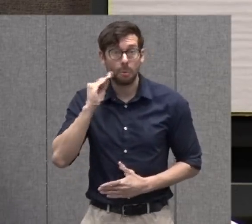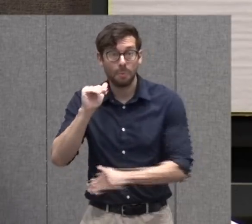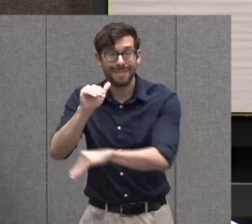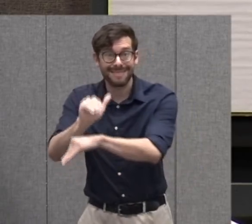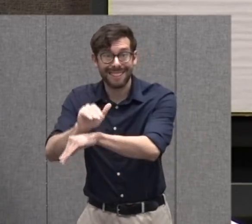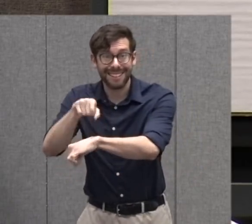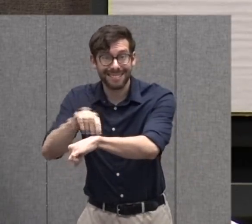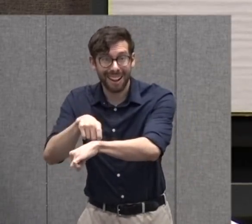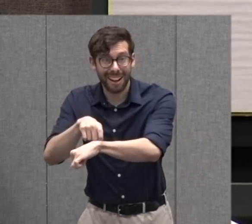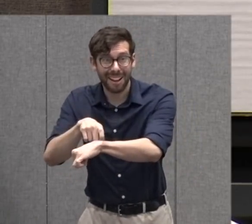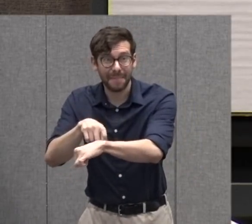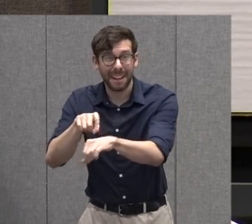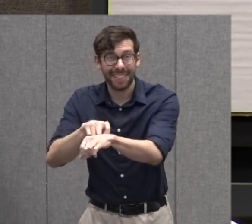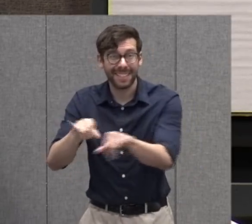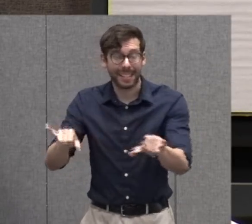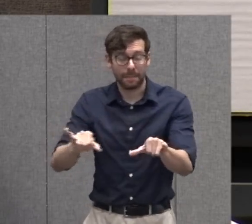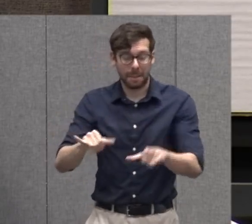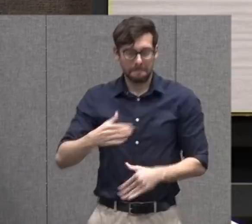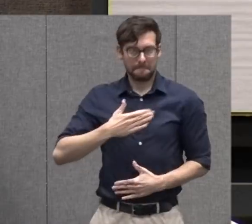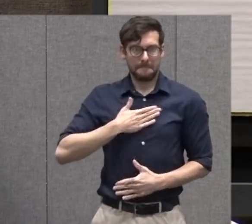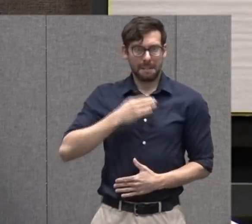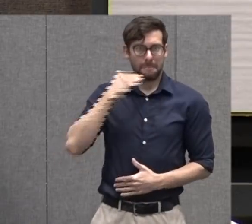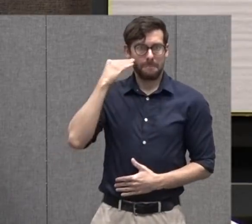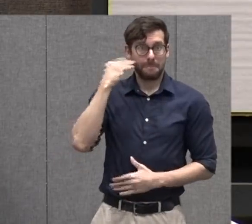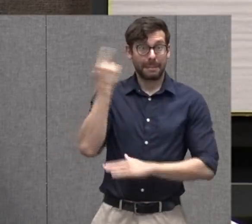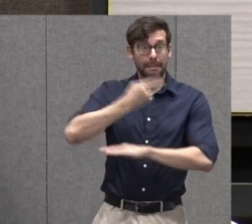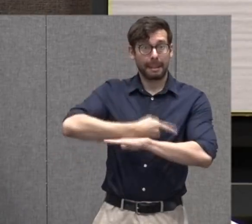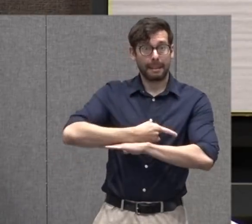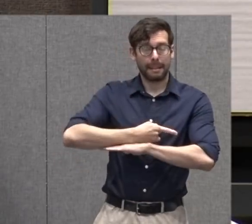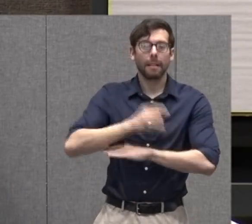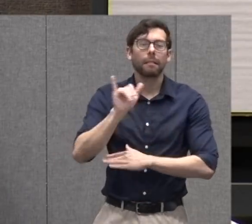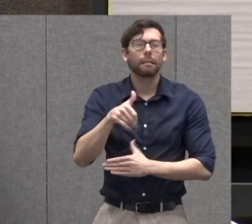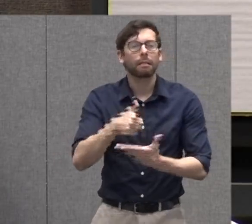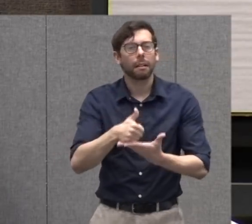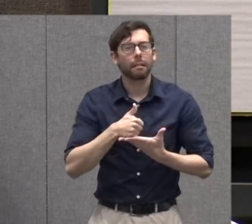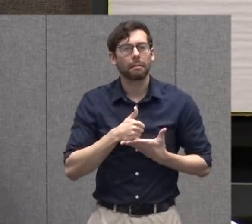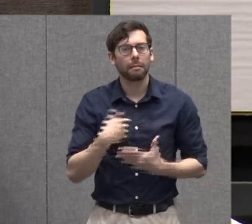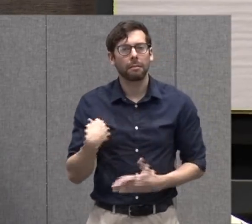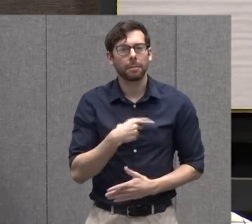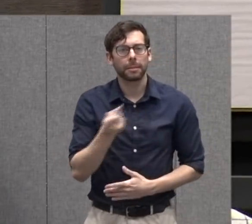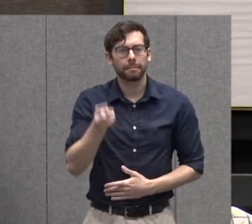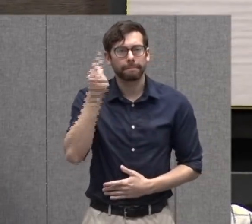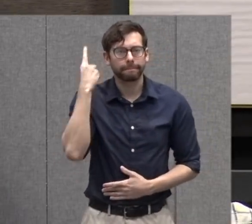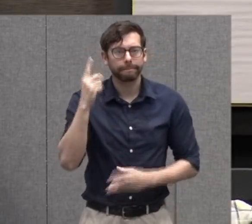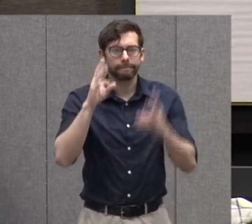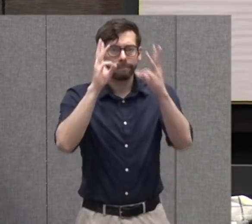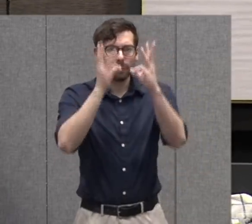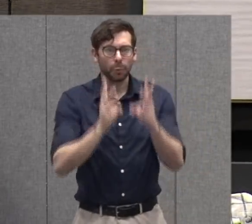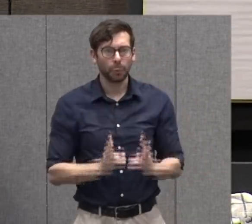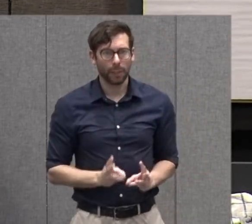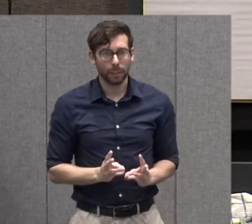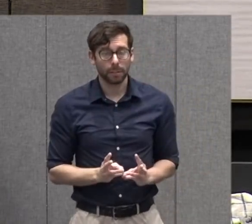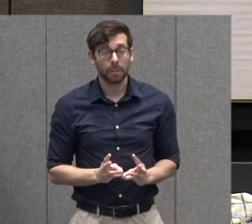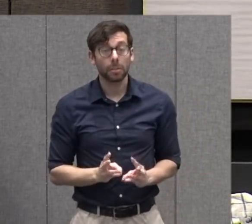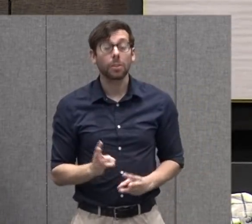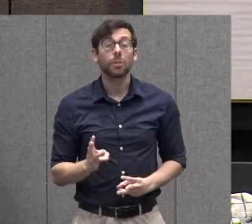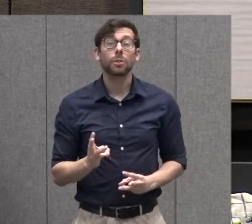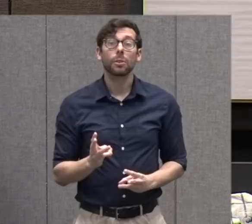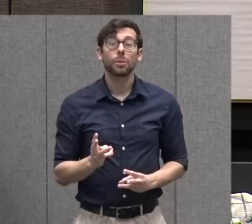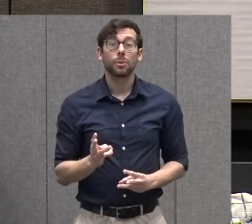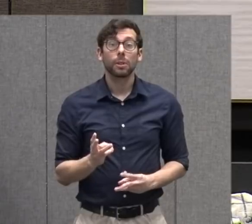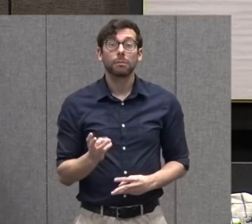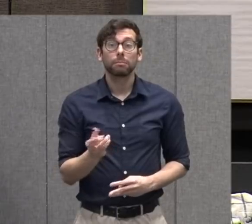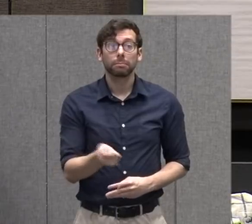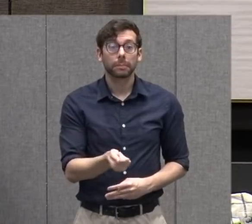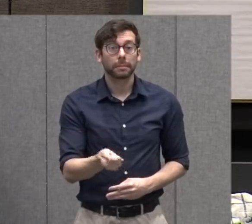Well, that helps us to start to make sense about what weather is. So there's some things that we need to think about when we talk